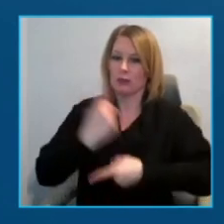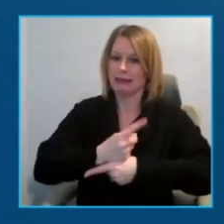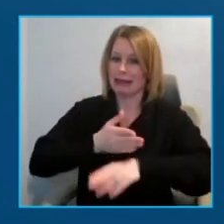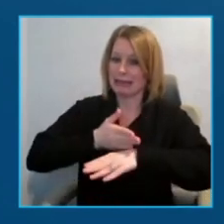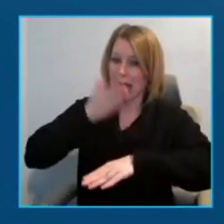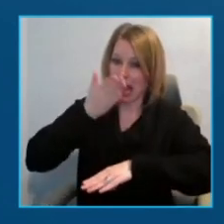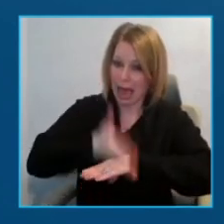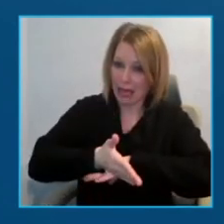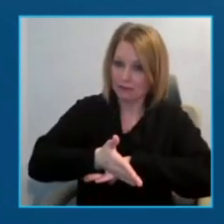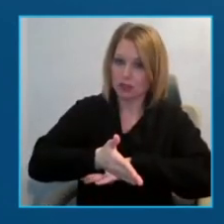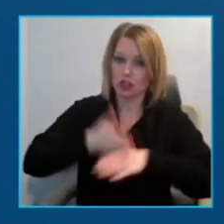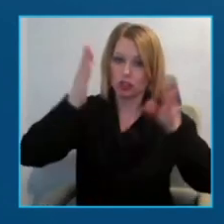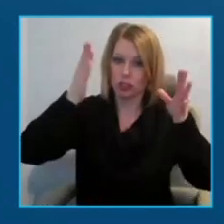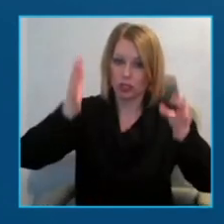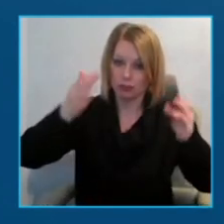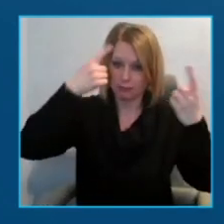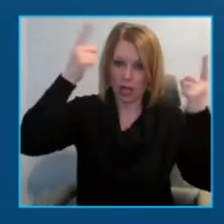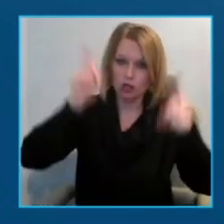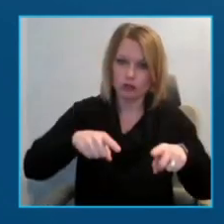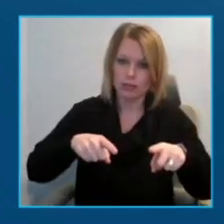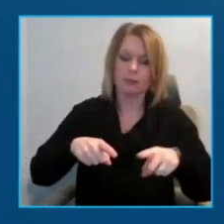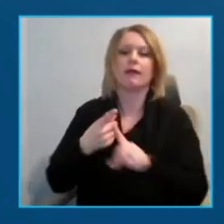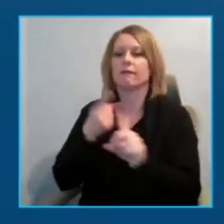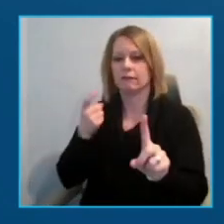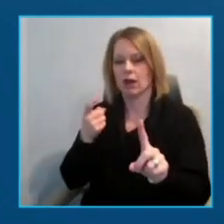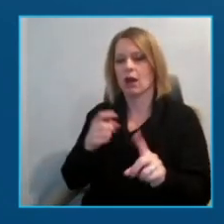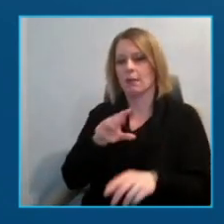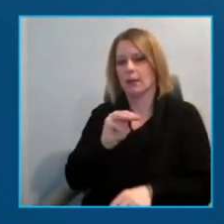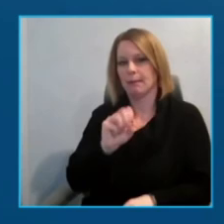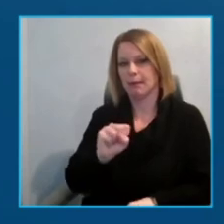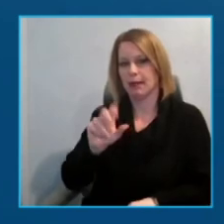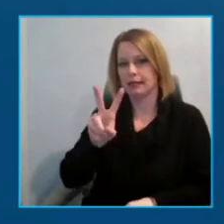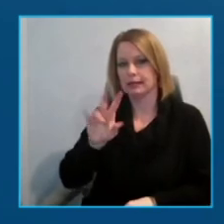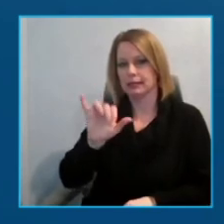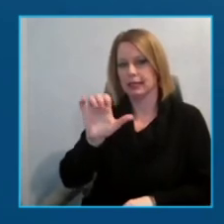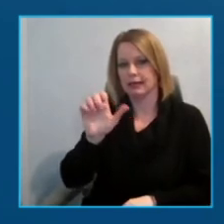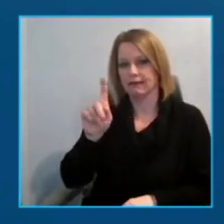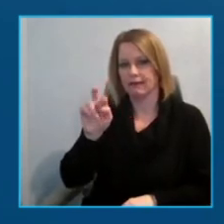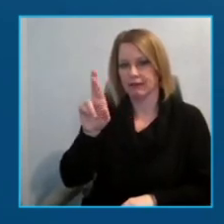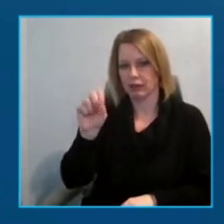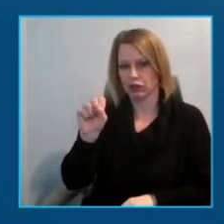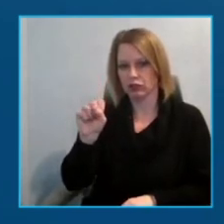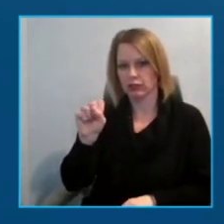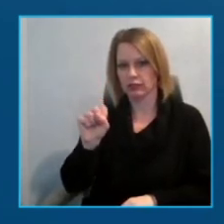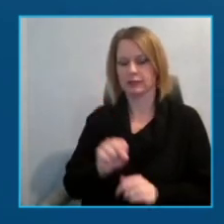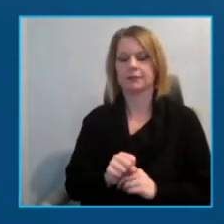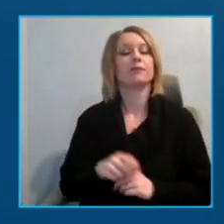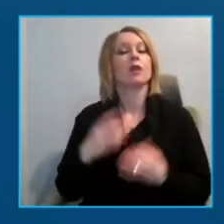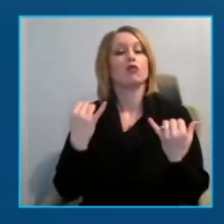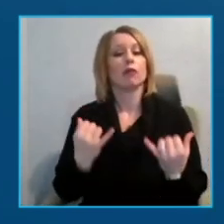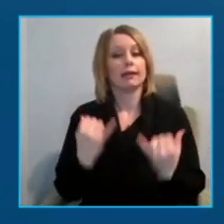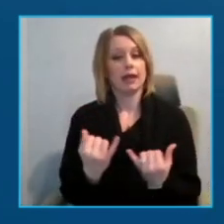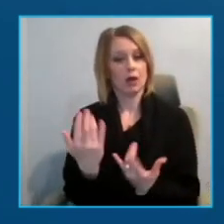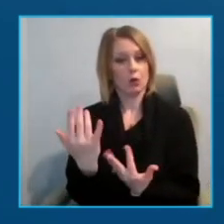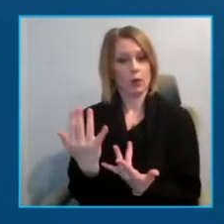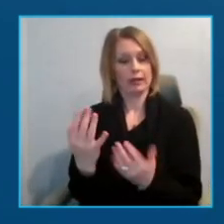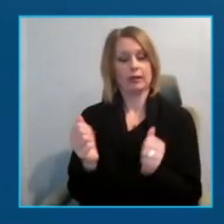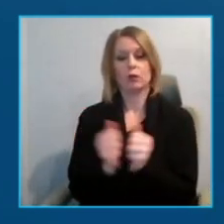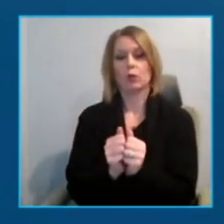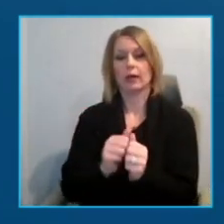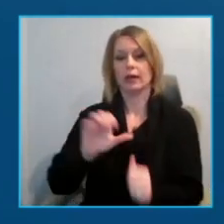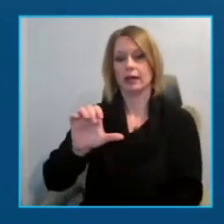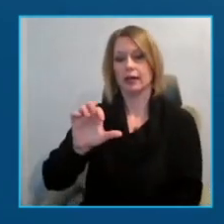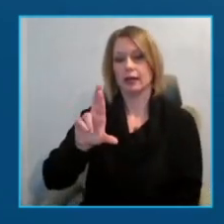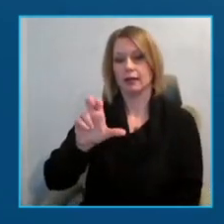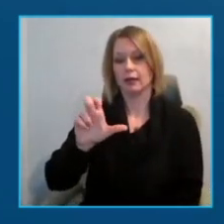reached by Ms. Vickers with the Credentials Committee of the DNC. They are pending with the Credentials Committee. They are not